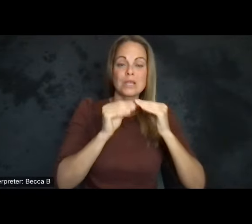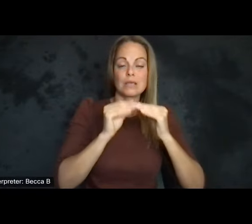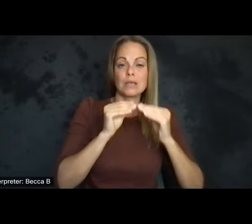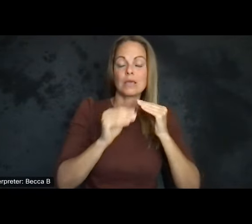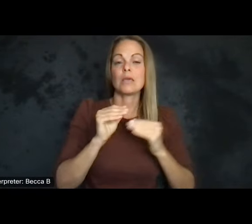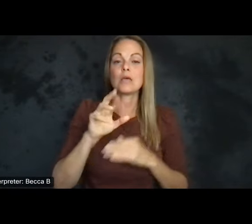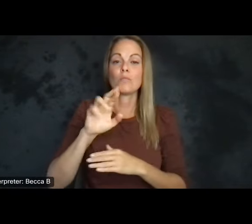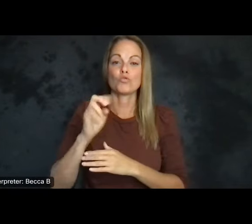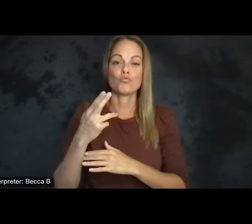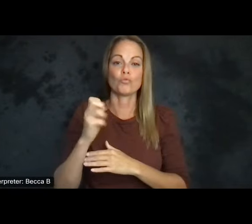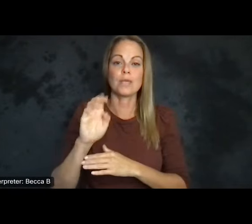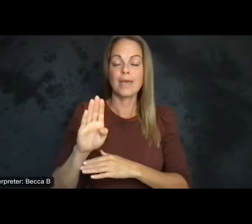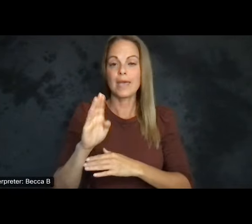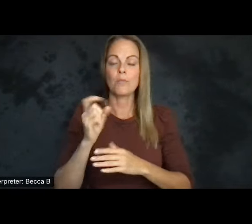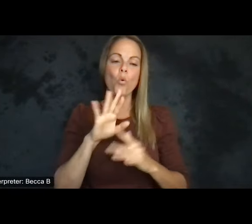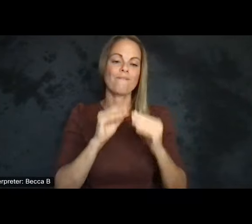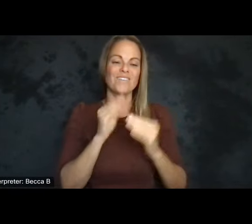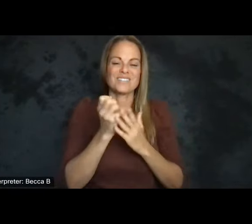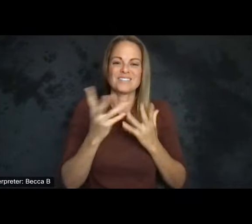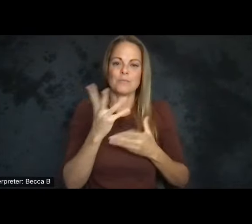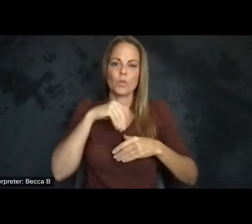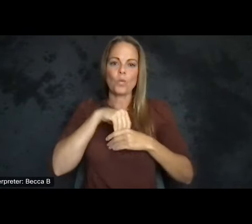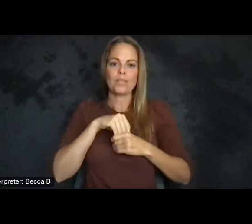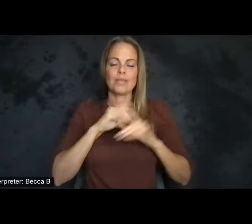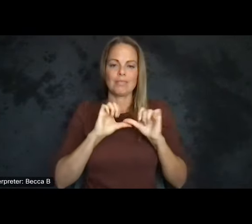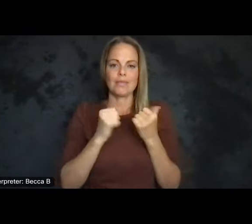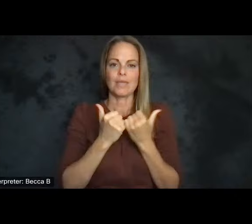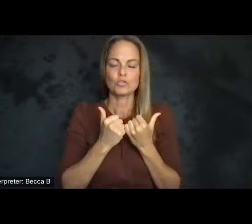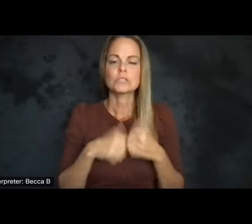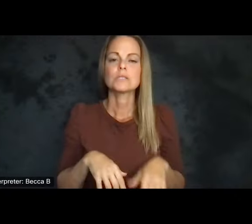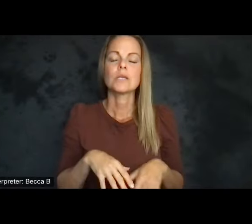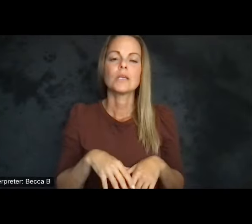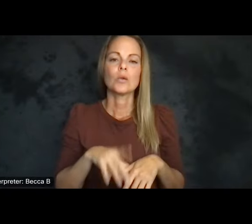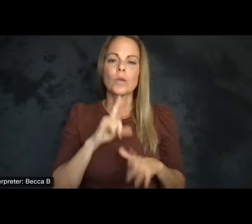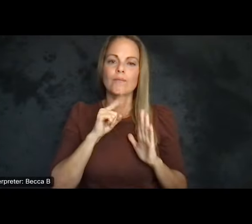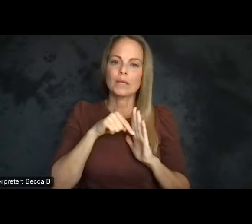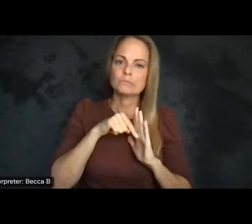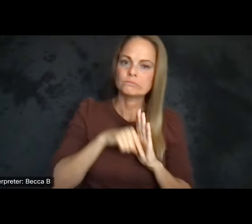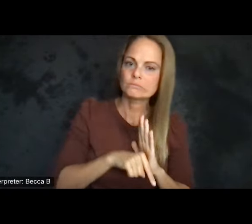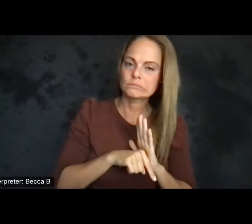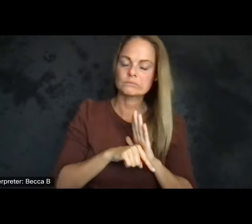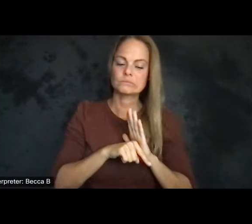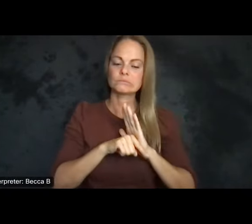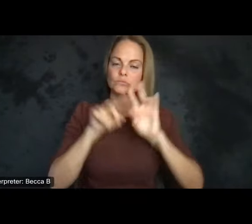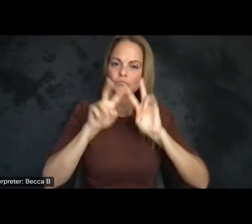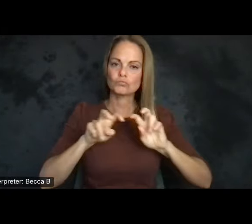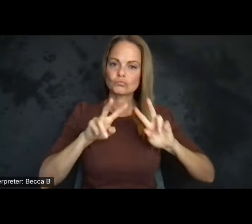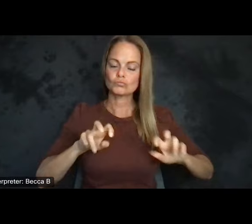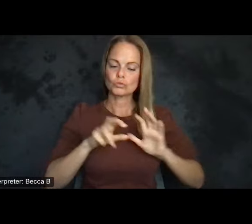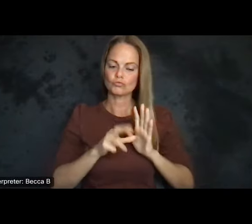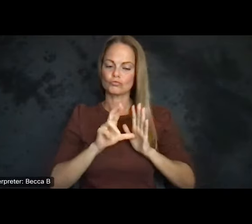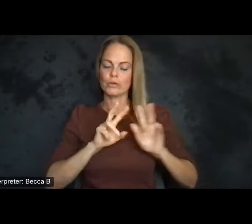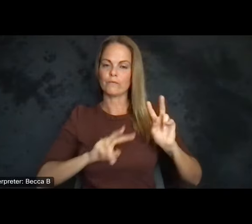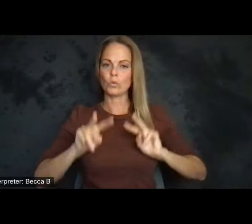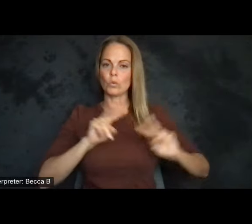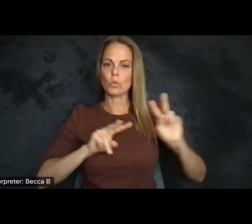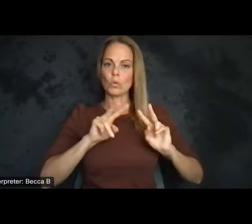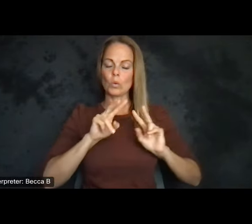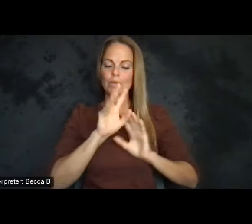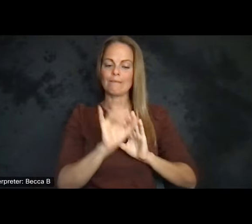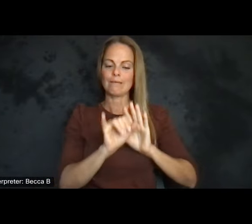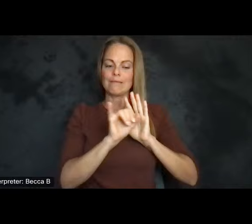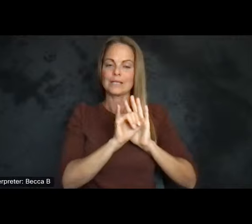our agency. We have done an extensive infrastructure review. We have identified over 8,000 various pieces